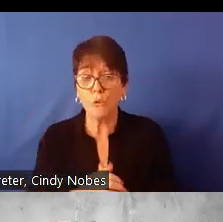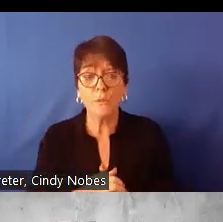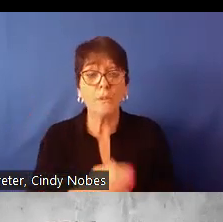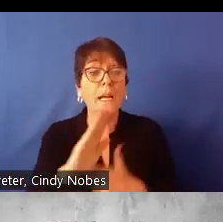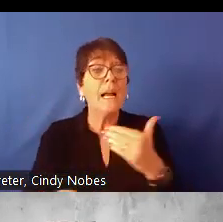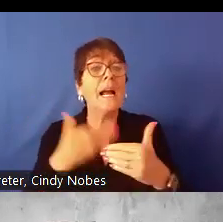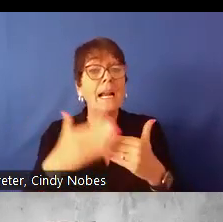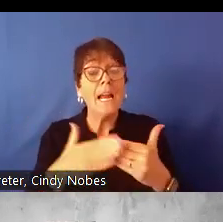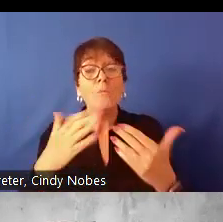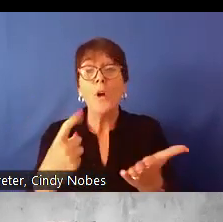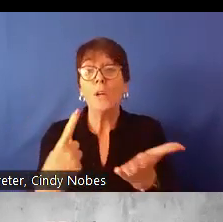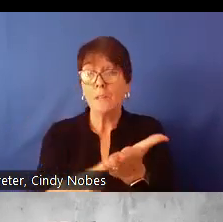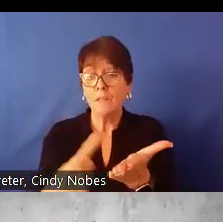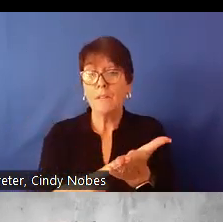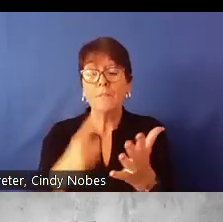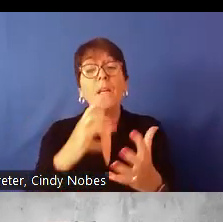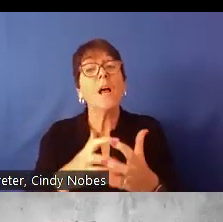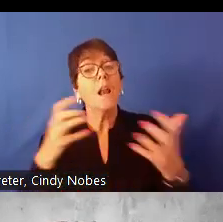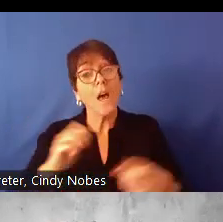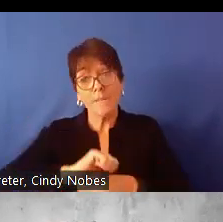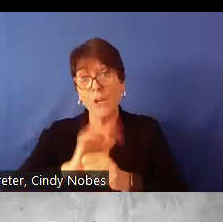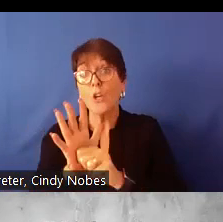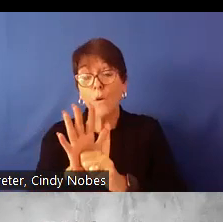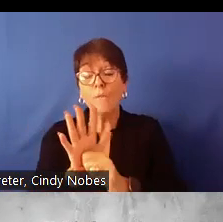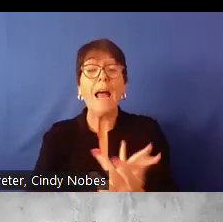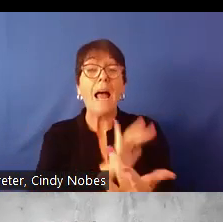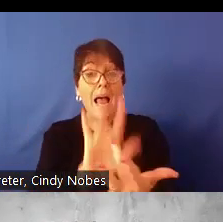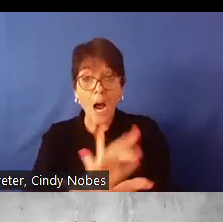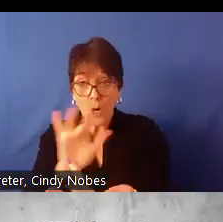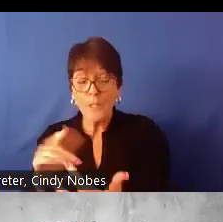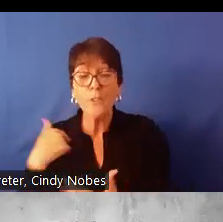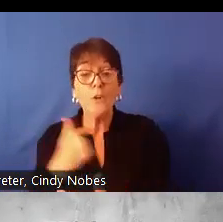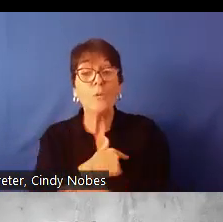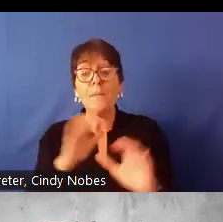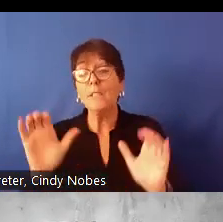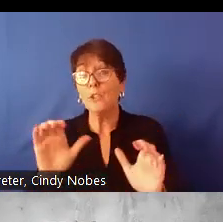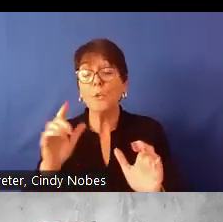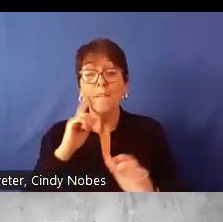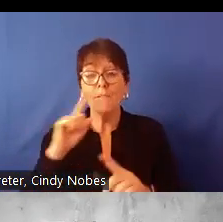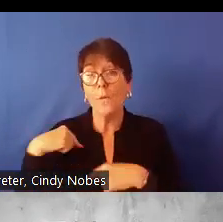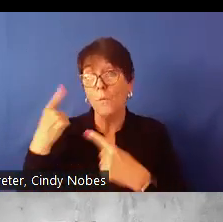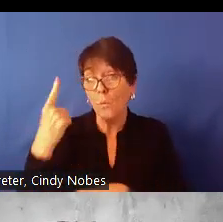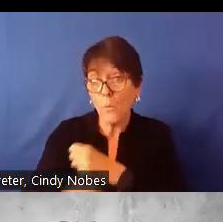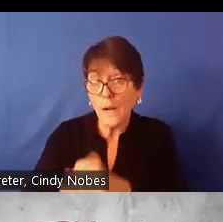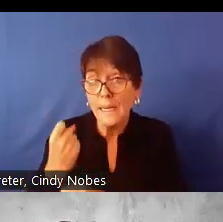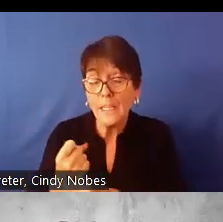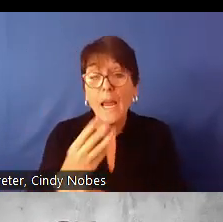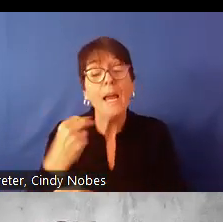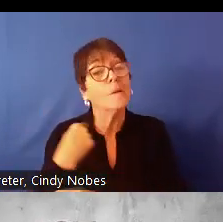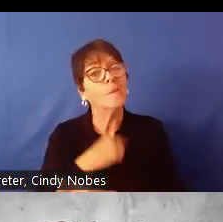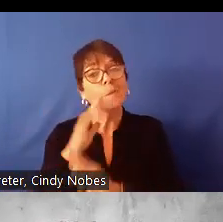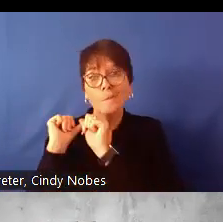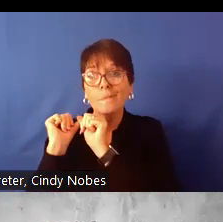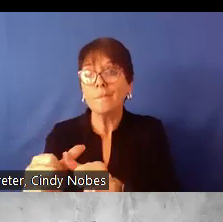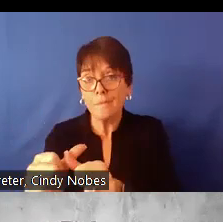Next, we want to go over, you know, there's been a lot of COVID vaccine outreach that we've been doing over, you know, this past year and continue to do. So we